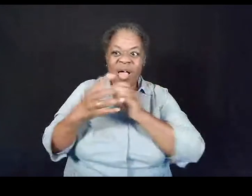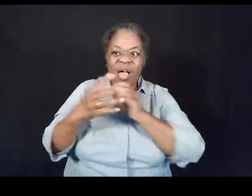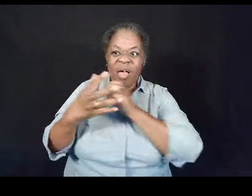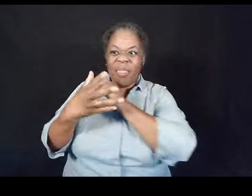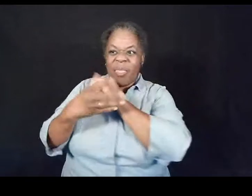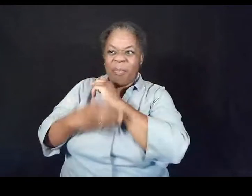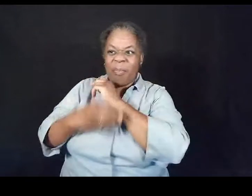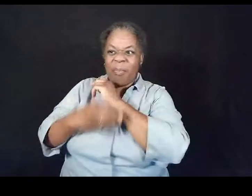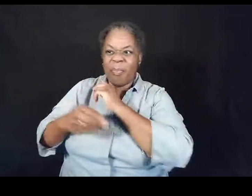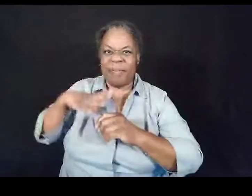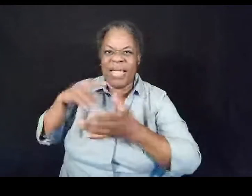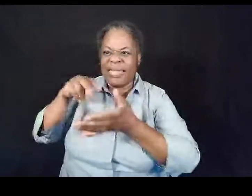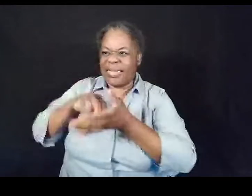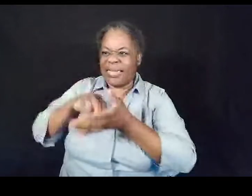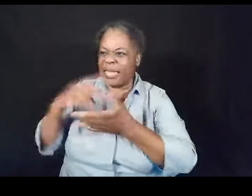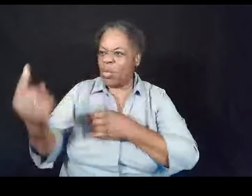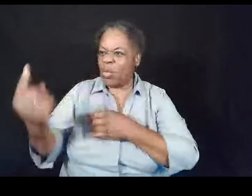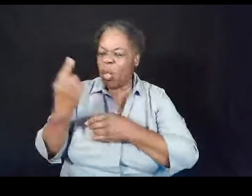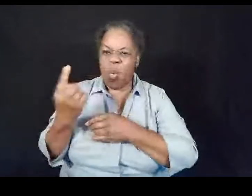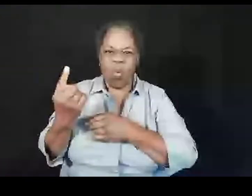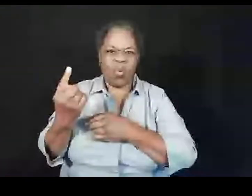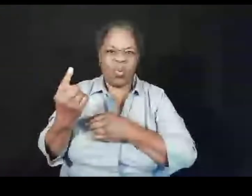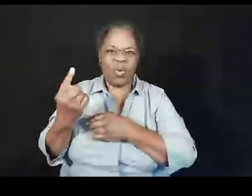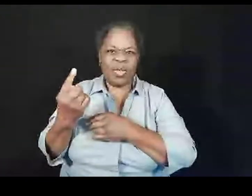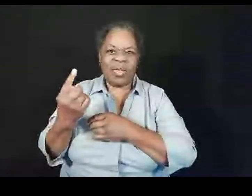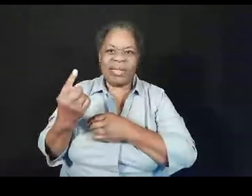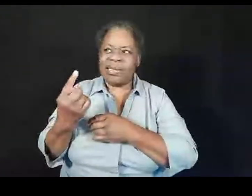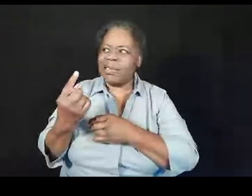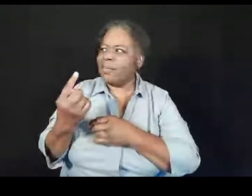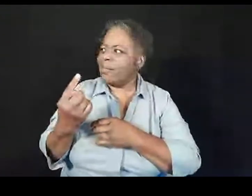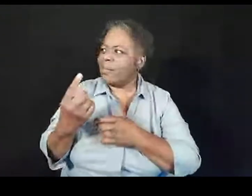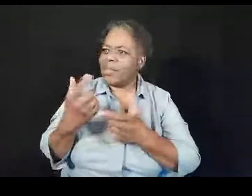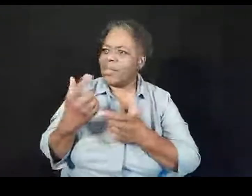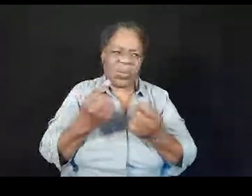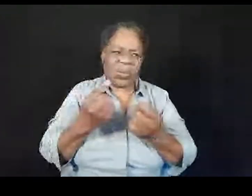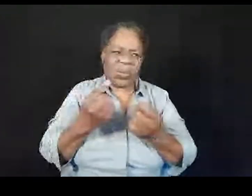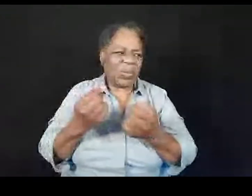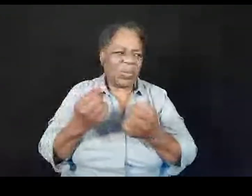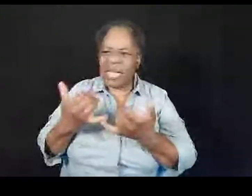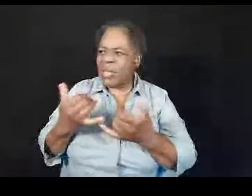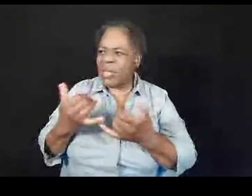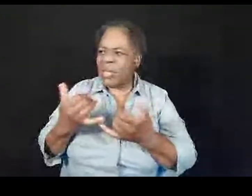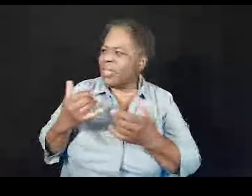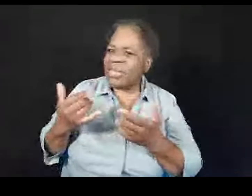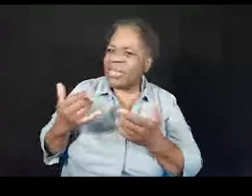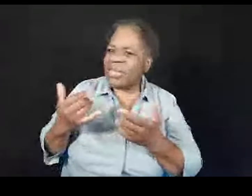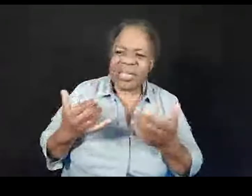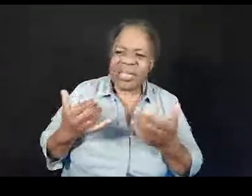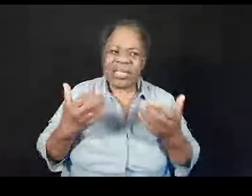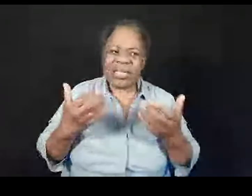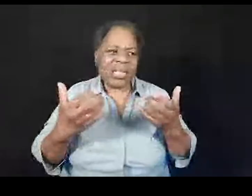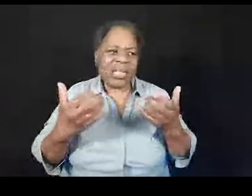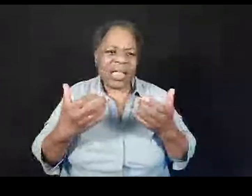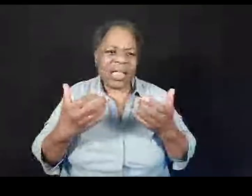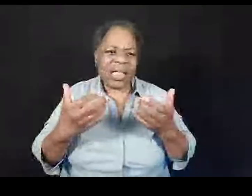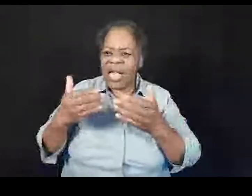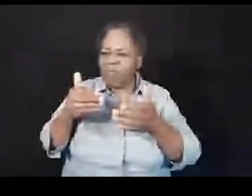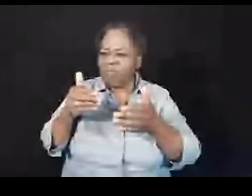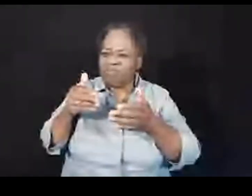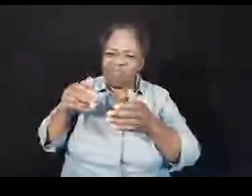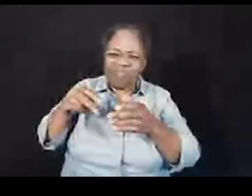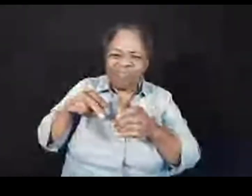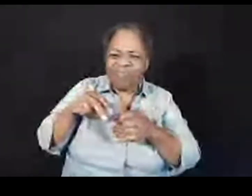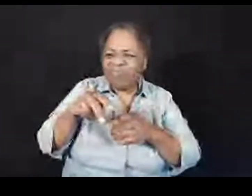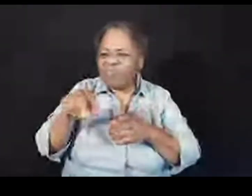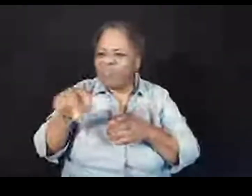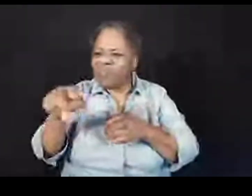in the lobby, trying to figure out where to go next. And as he tentatively makes his way toward the center door, an